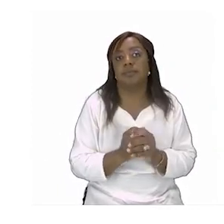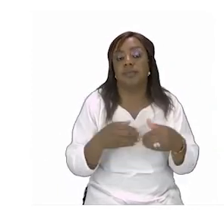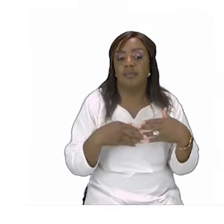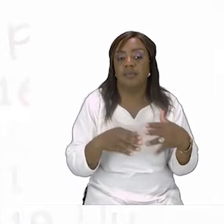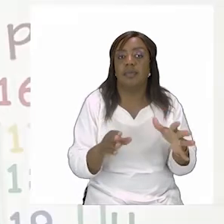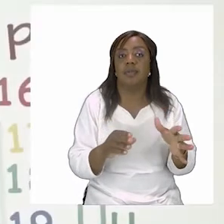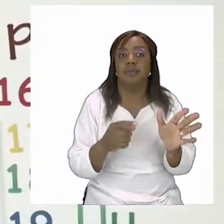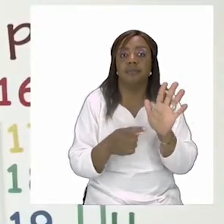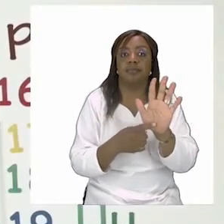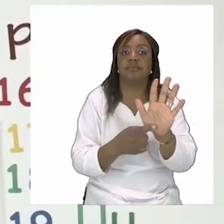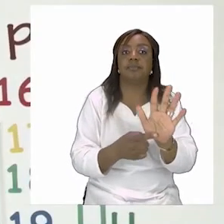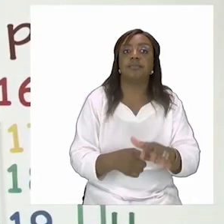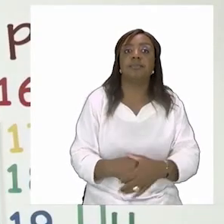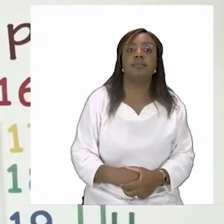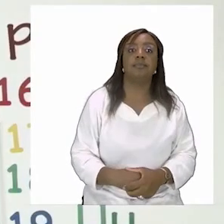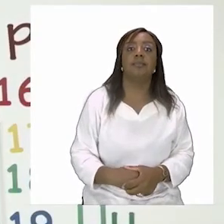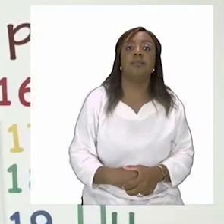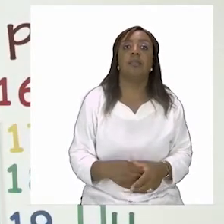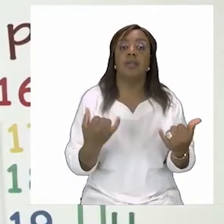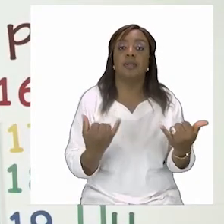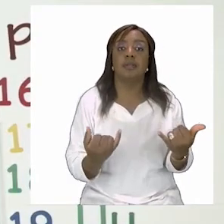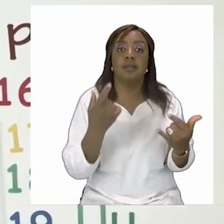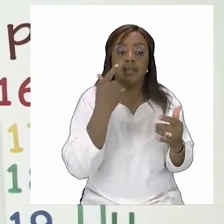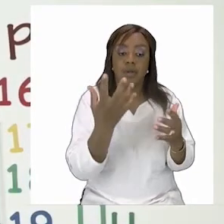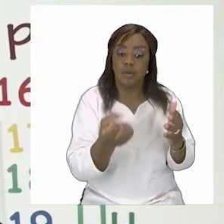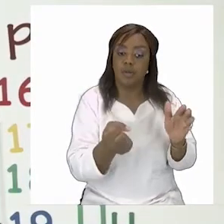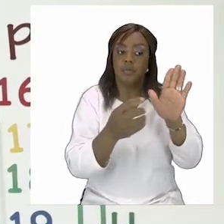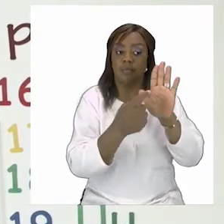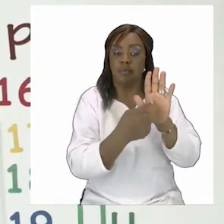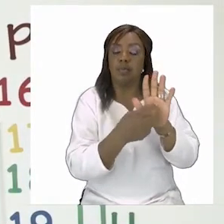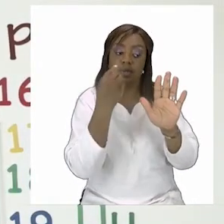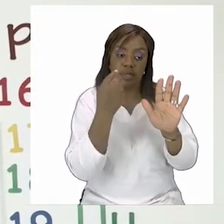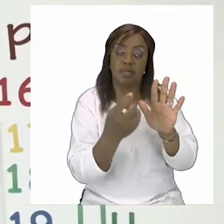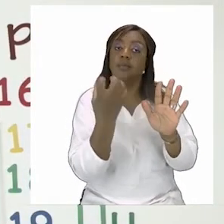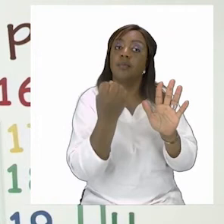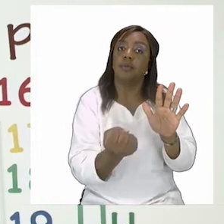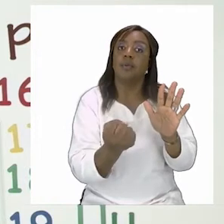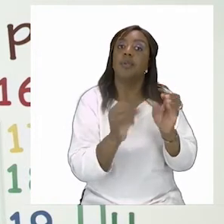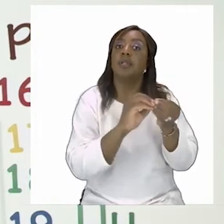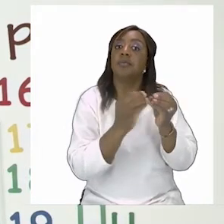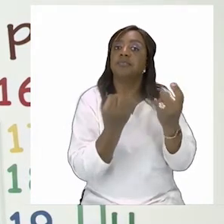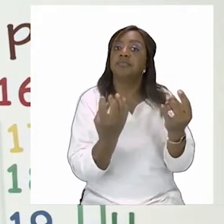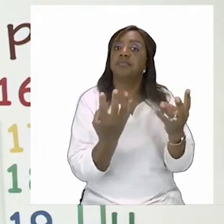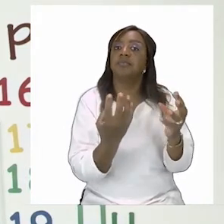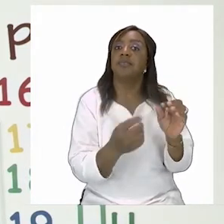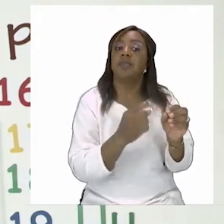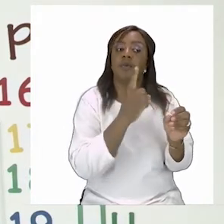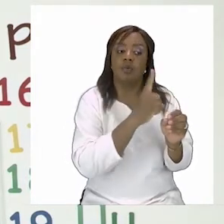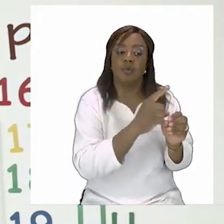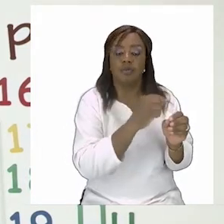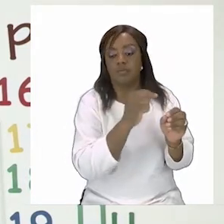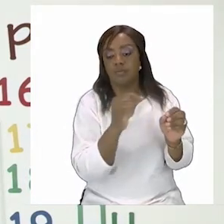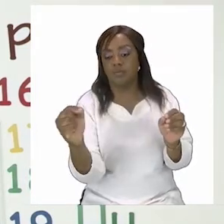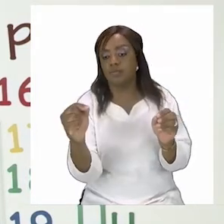at the board. Now, on the board, you can see that we have numbers from 1 up to,